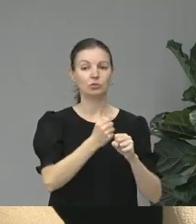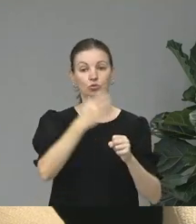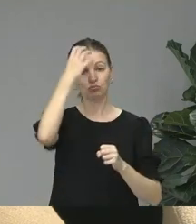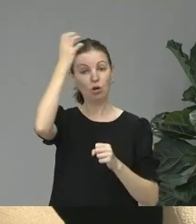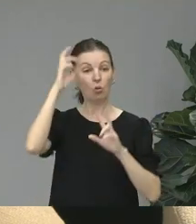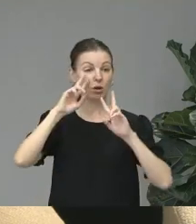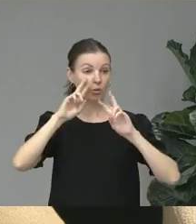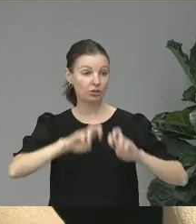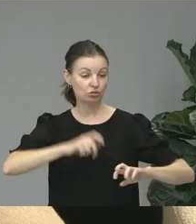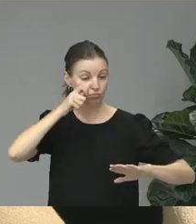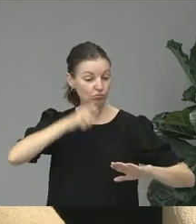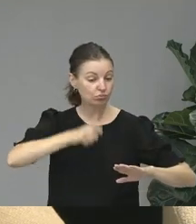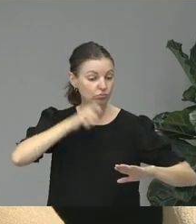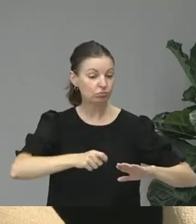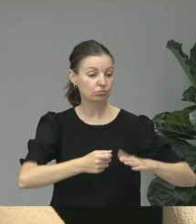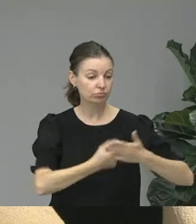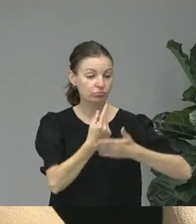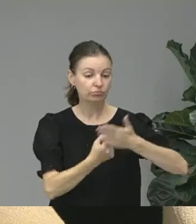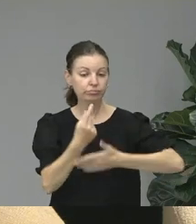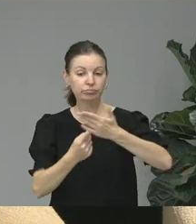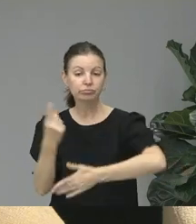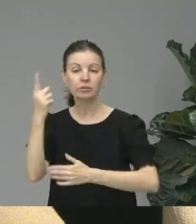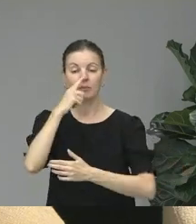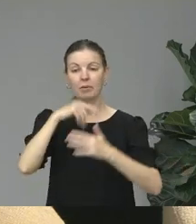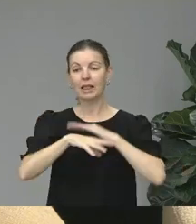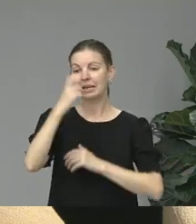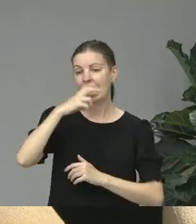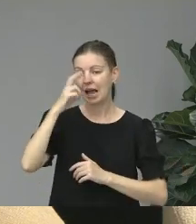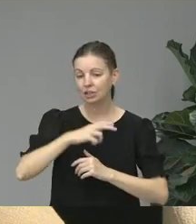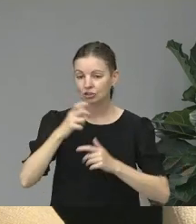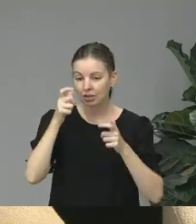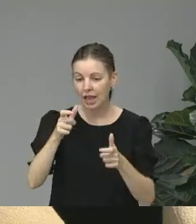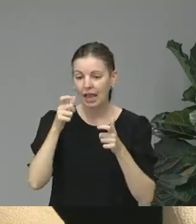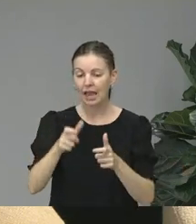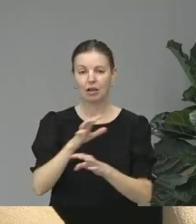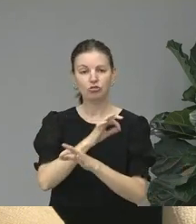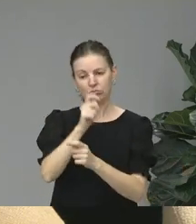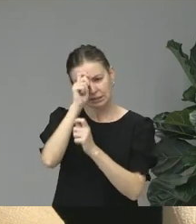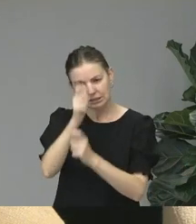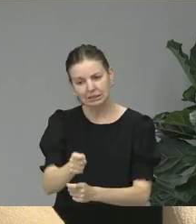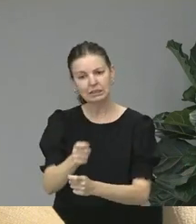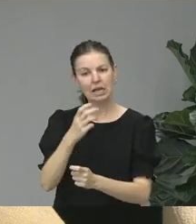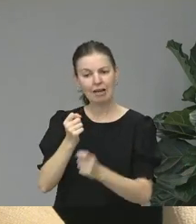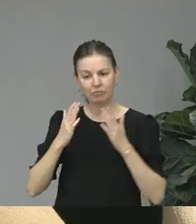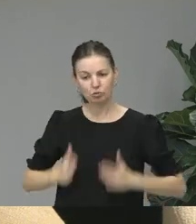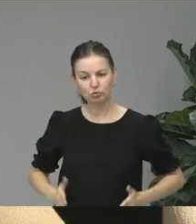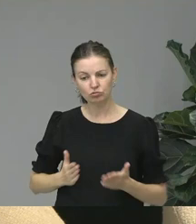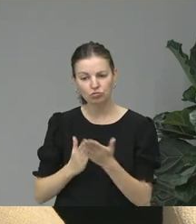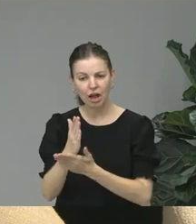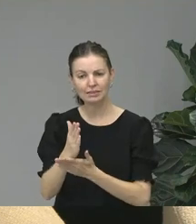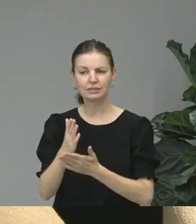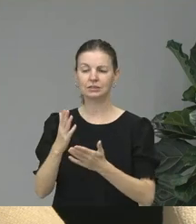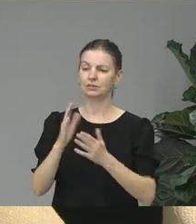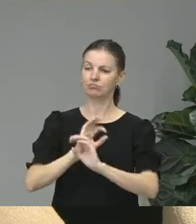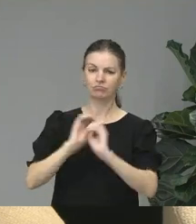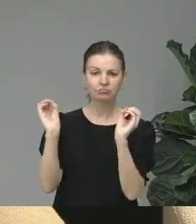that that people in aged care are not being treated with dignity, or their basic rights to health are not being